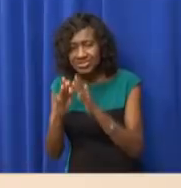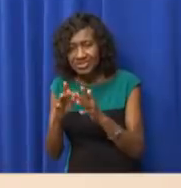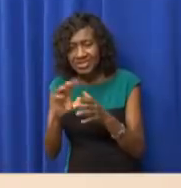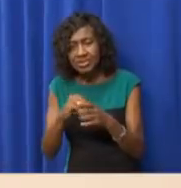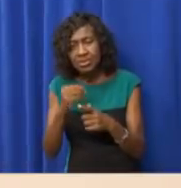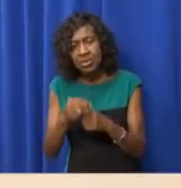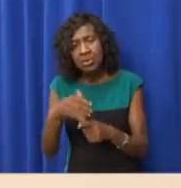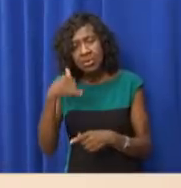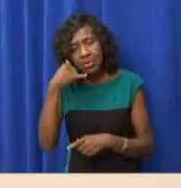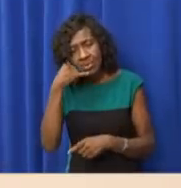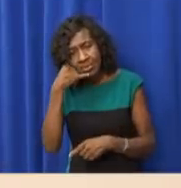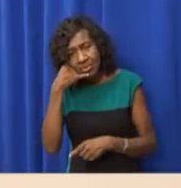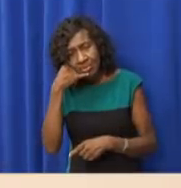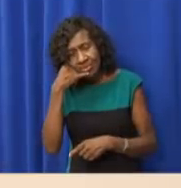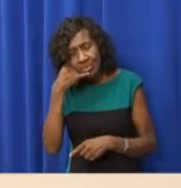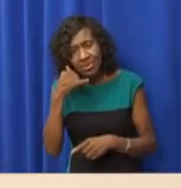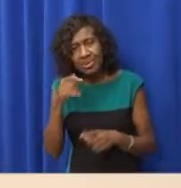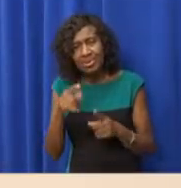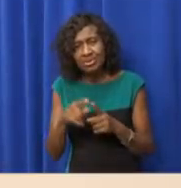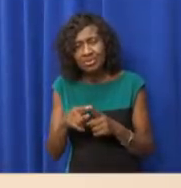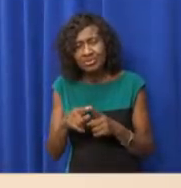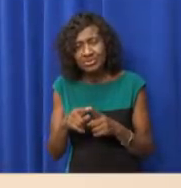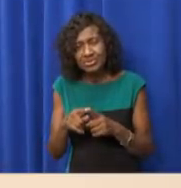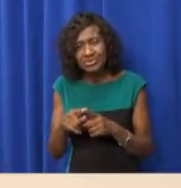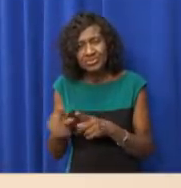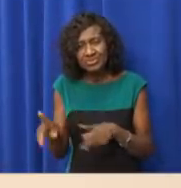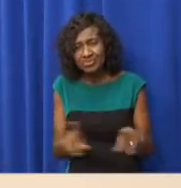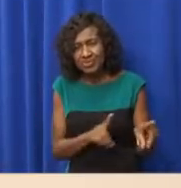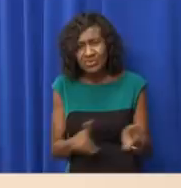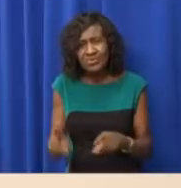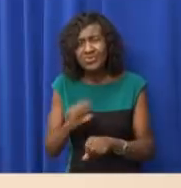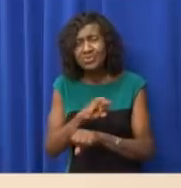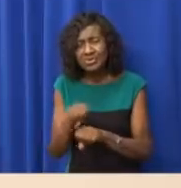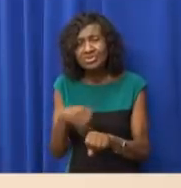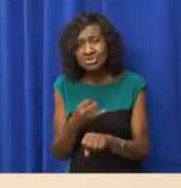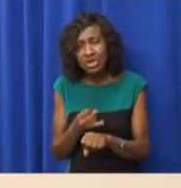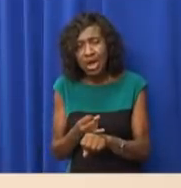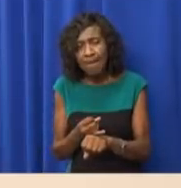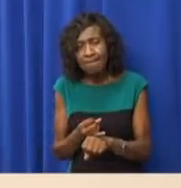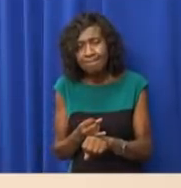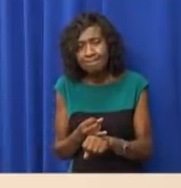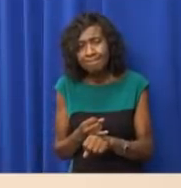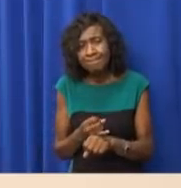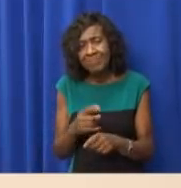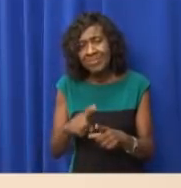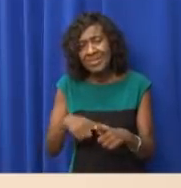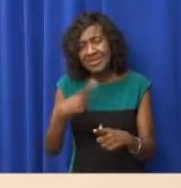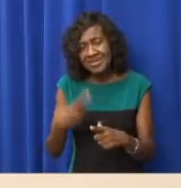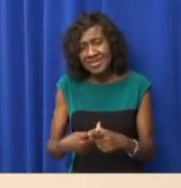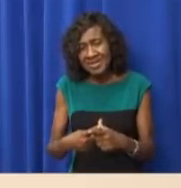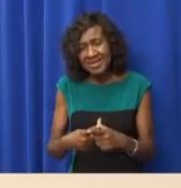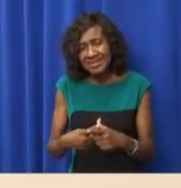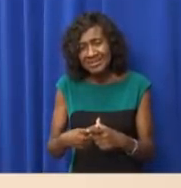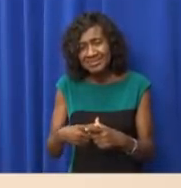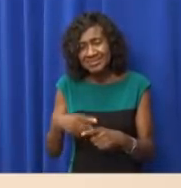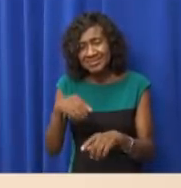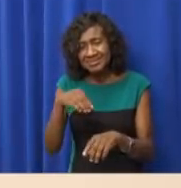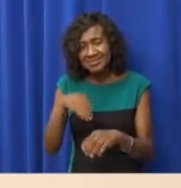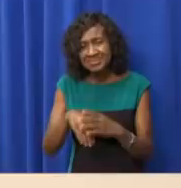to be able to get things done. And then towards the end of the afternoon, my @PM group,